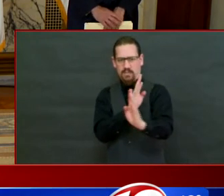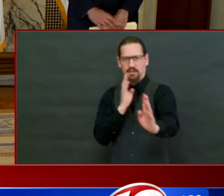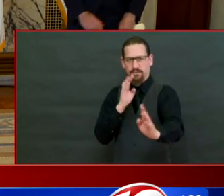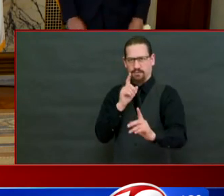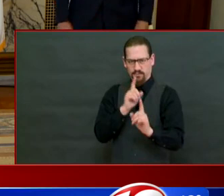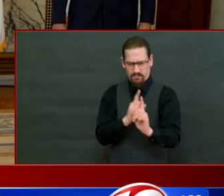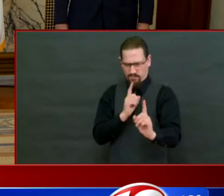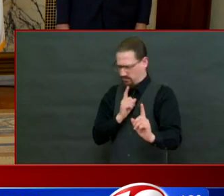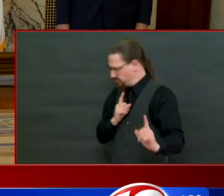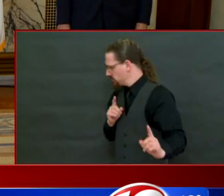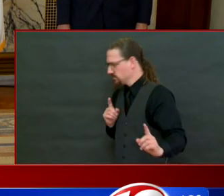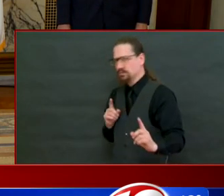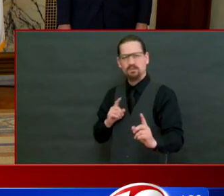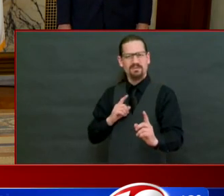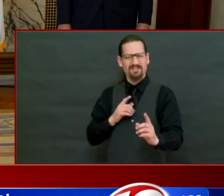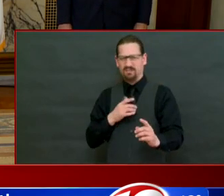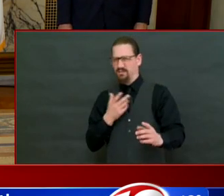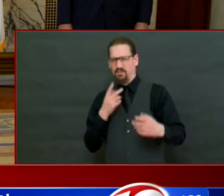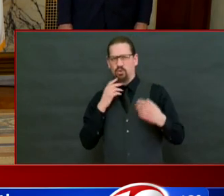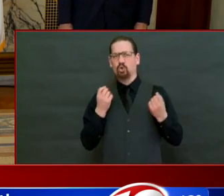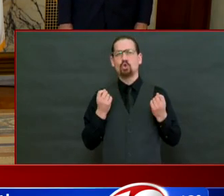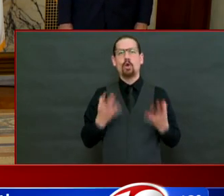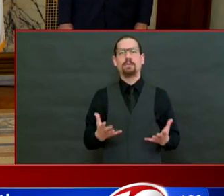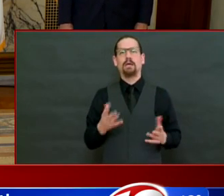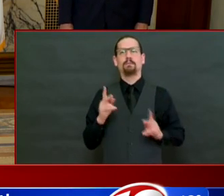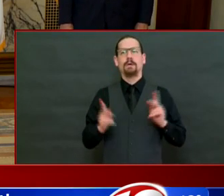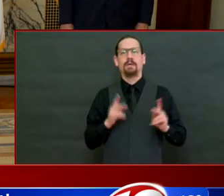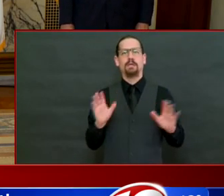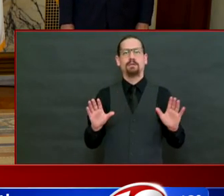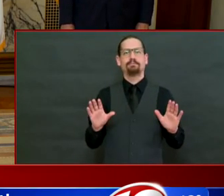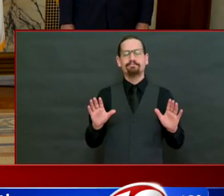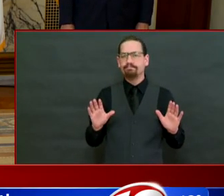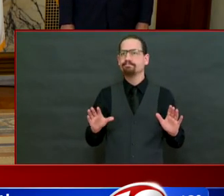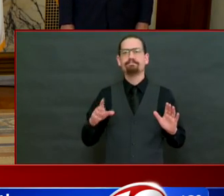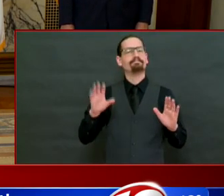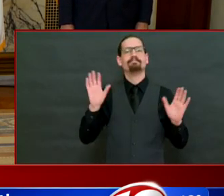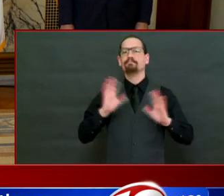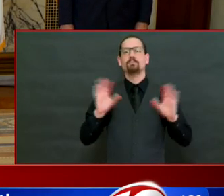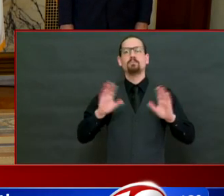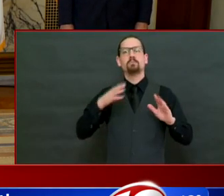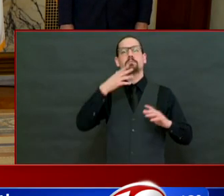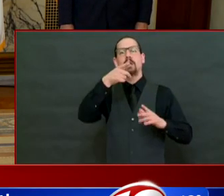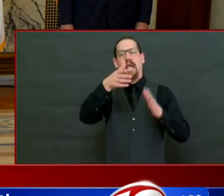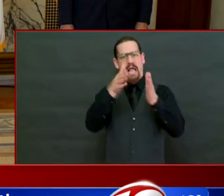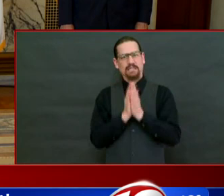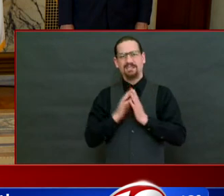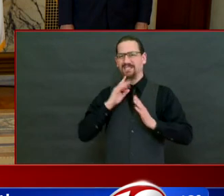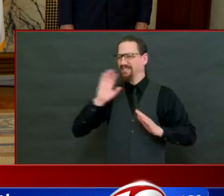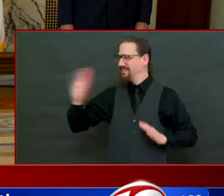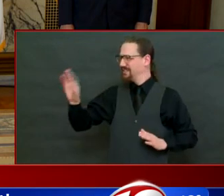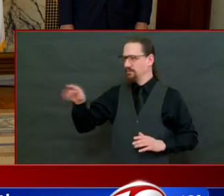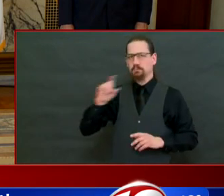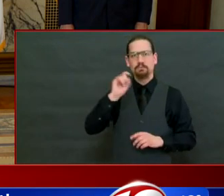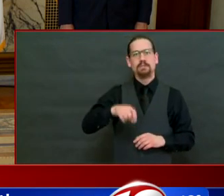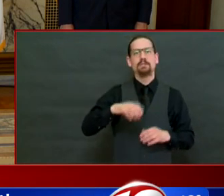the water cooler in a crowd, stop, time out, doing something wrong, give yourself 6 feet.